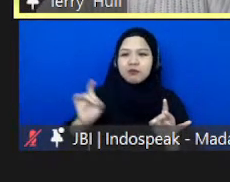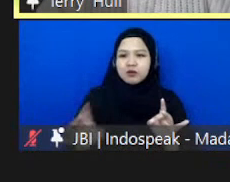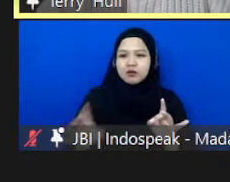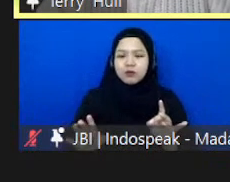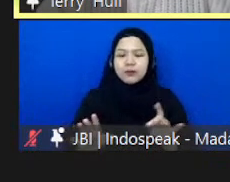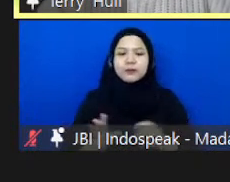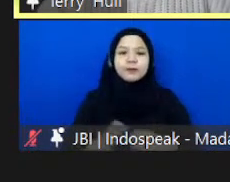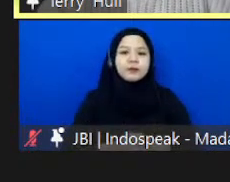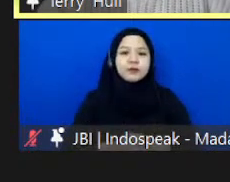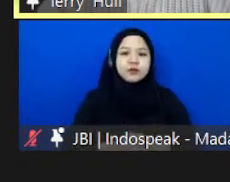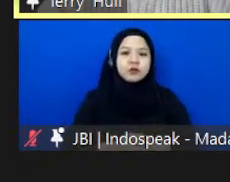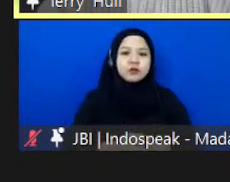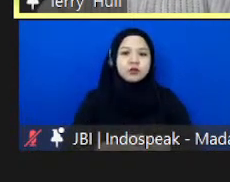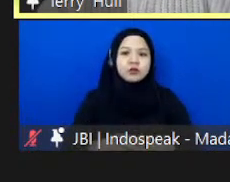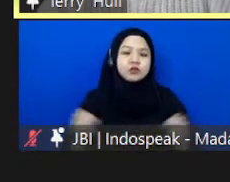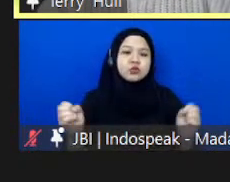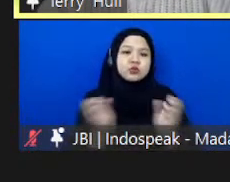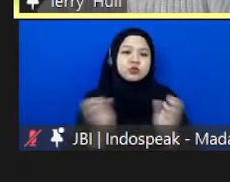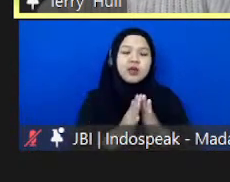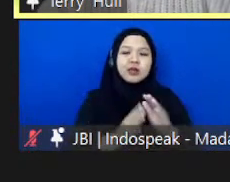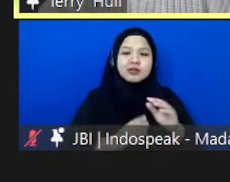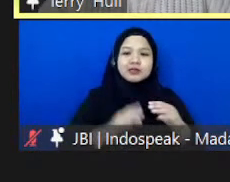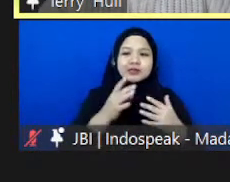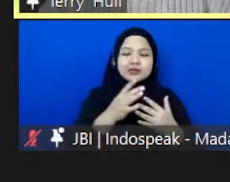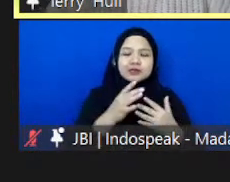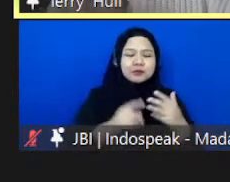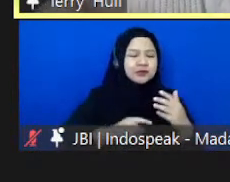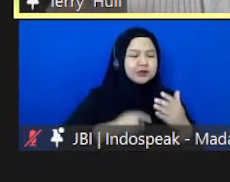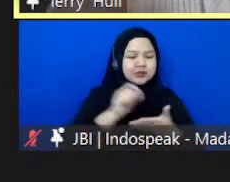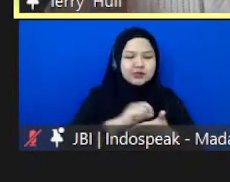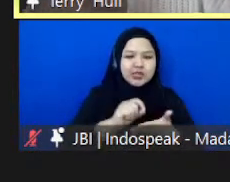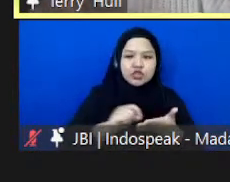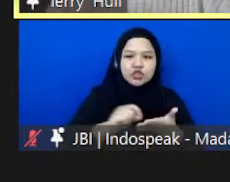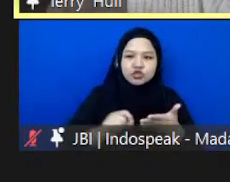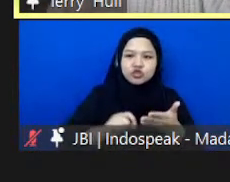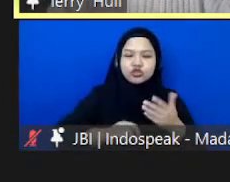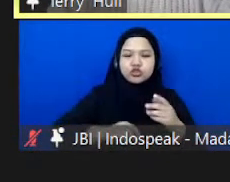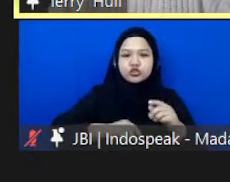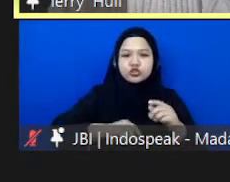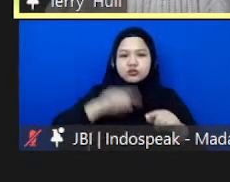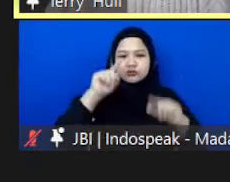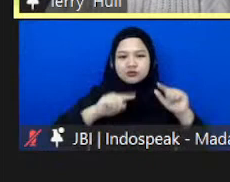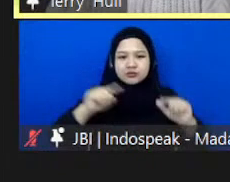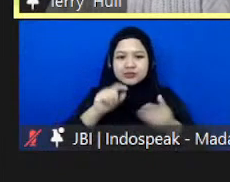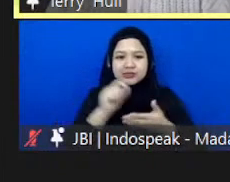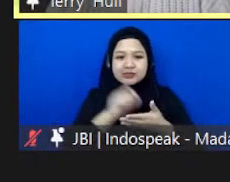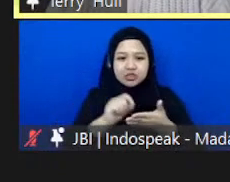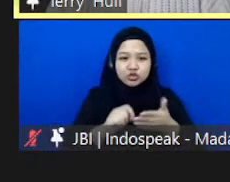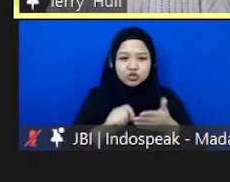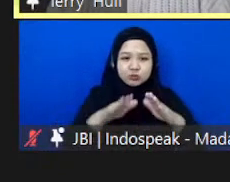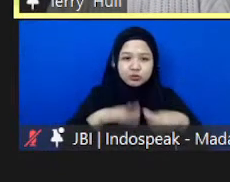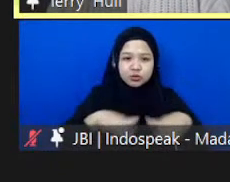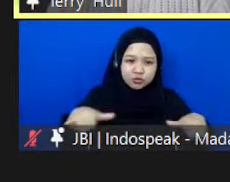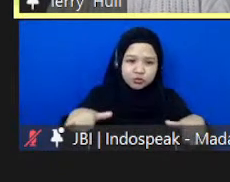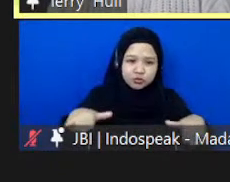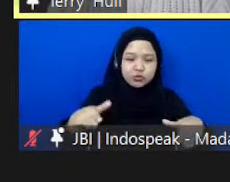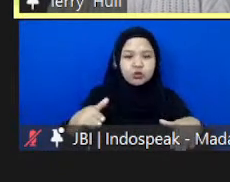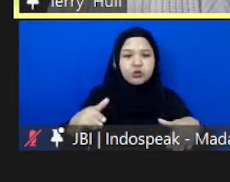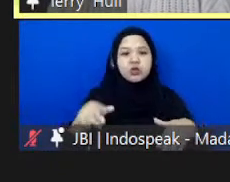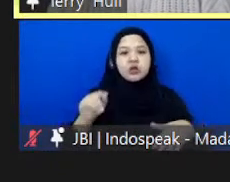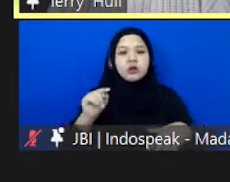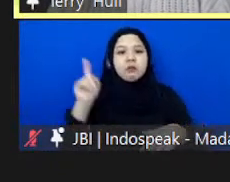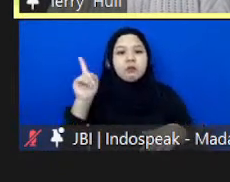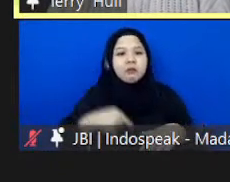full count census was meant to have that satu data idea